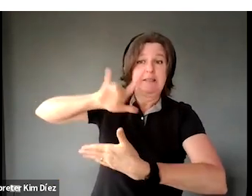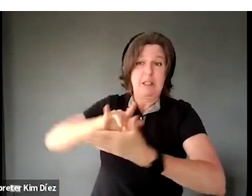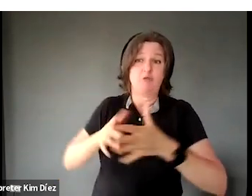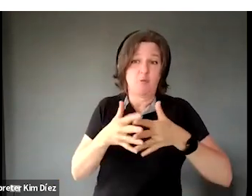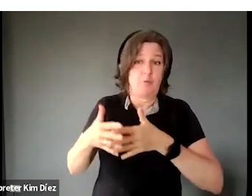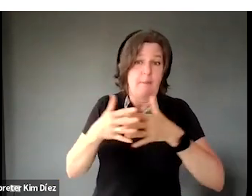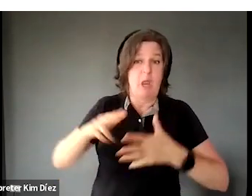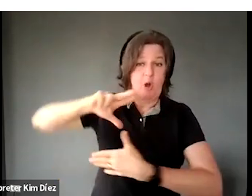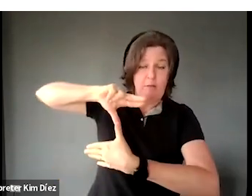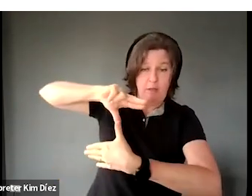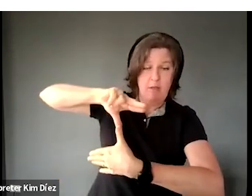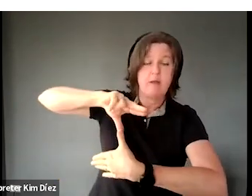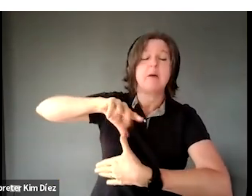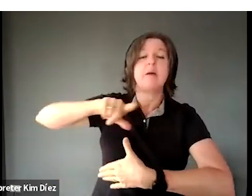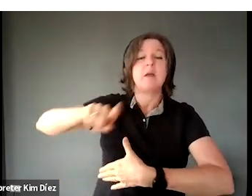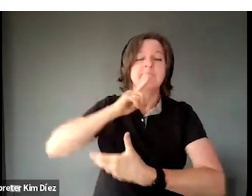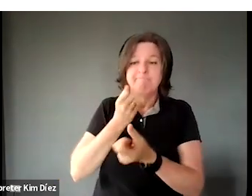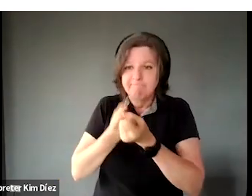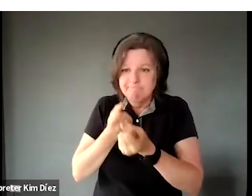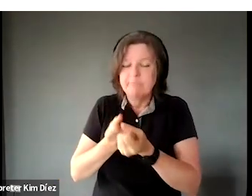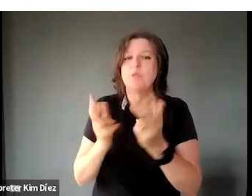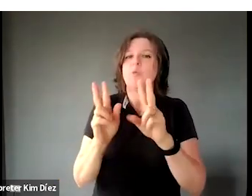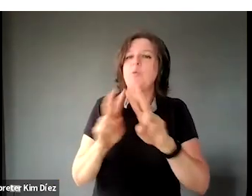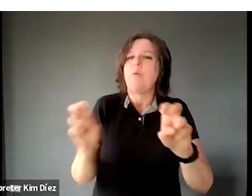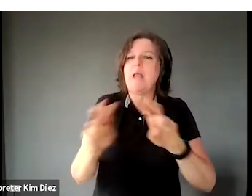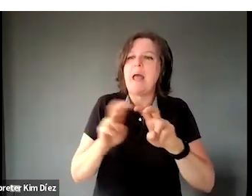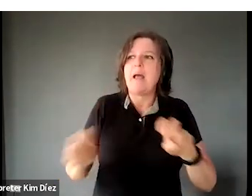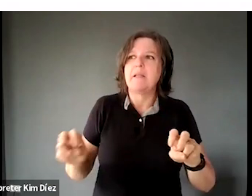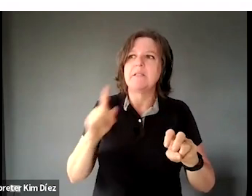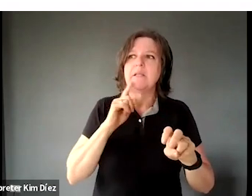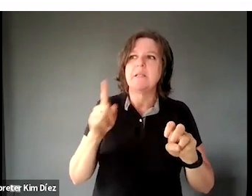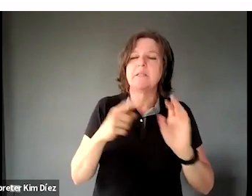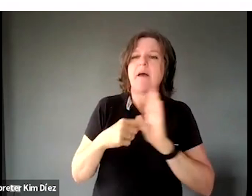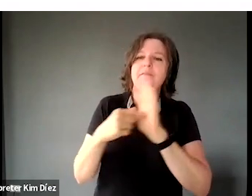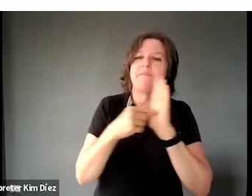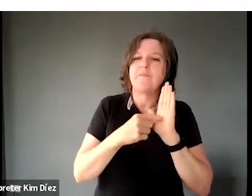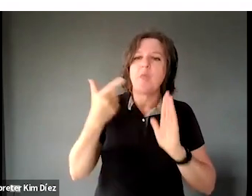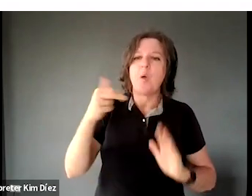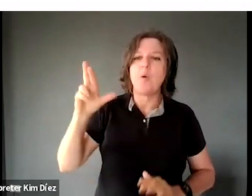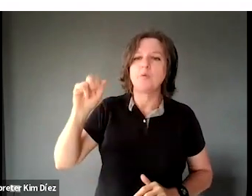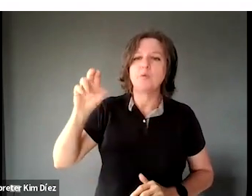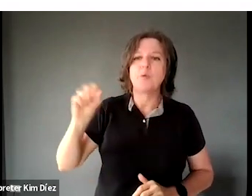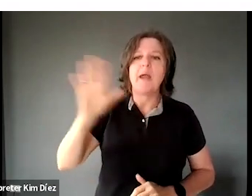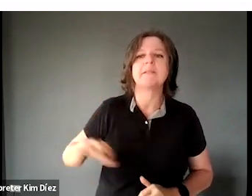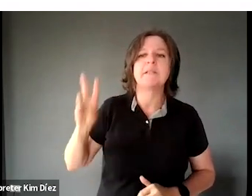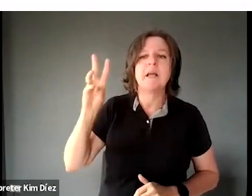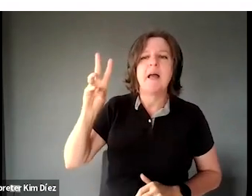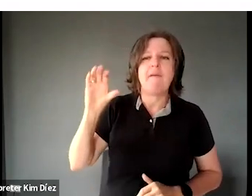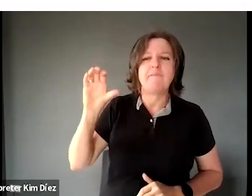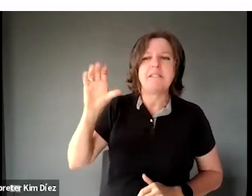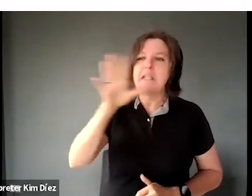The experience of Central America in the framework of this project is that